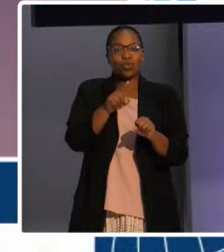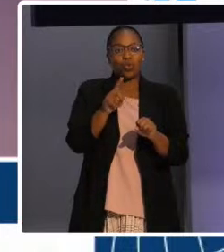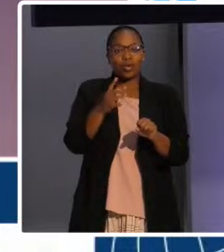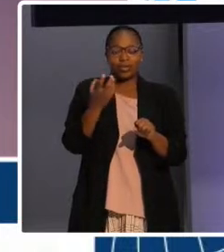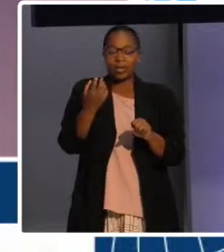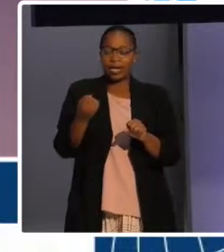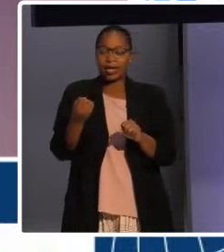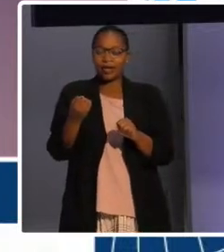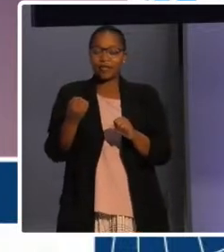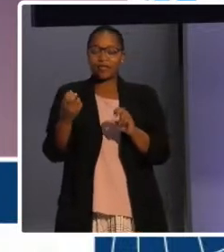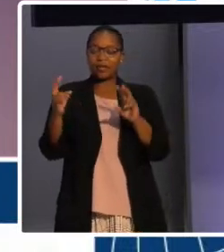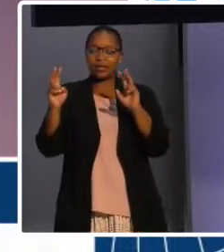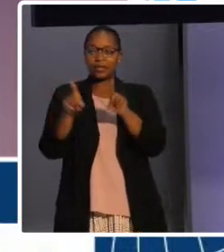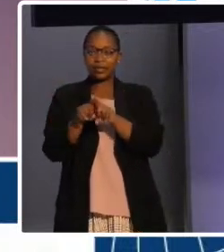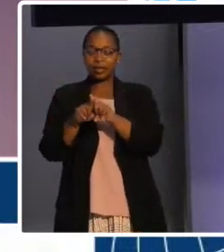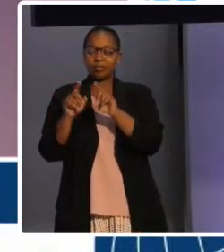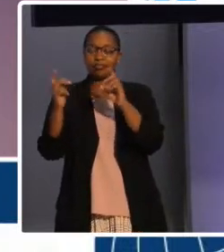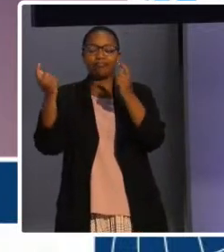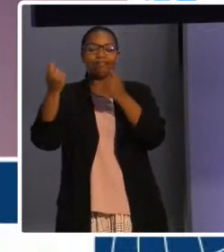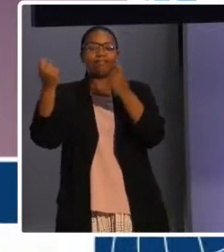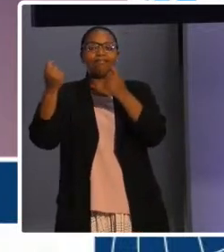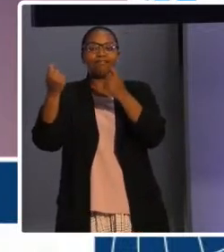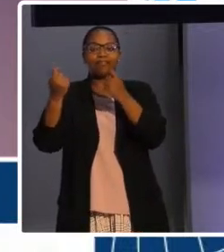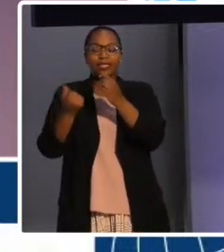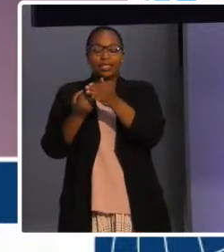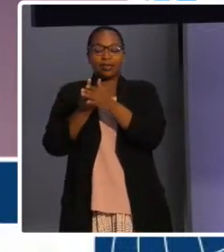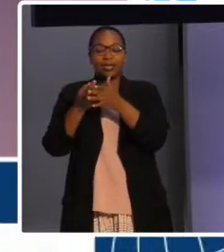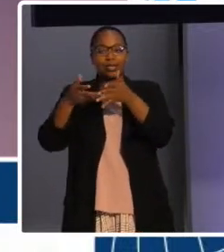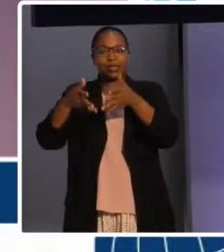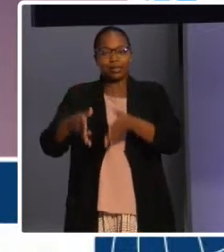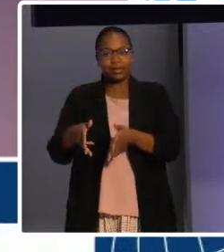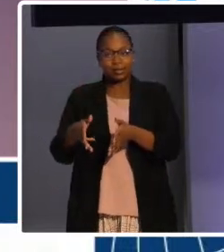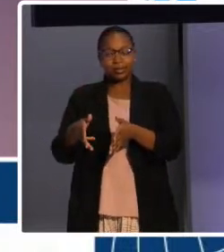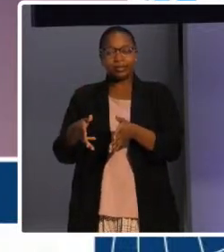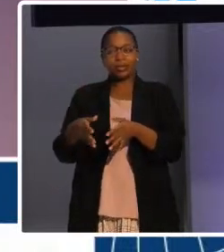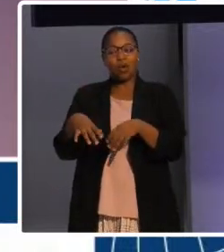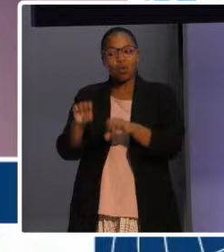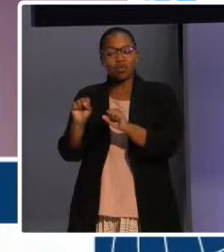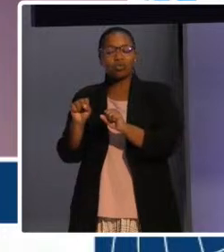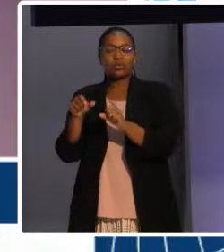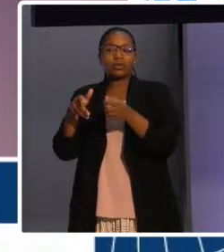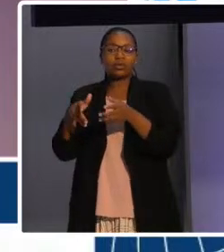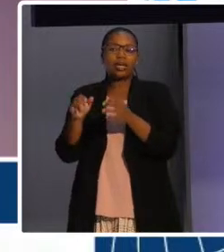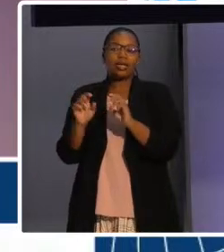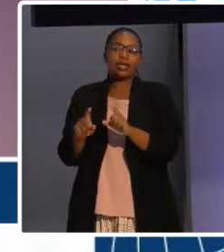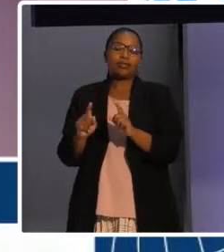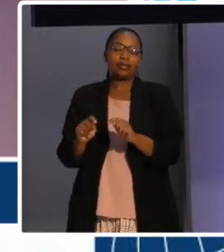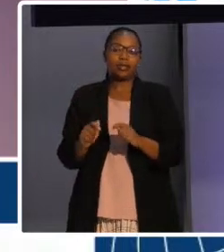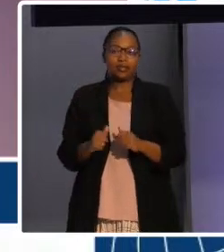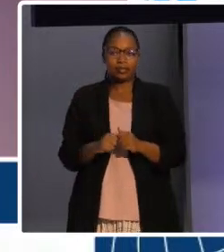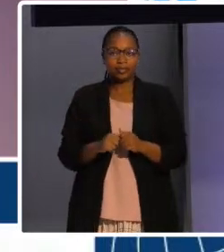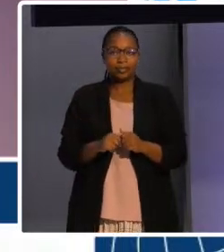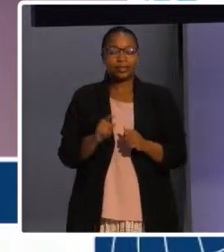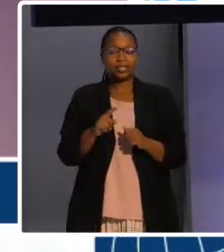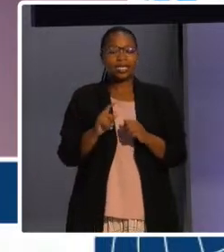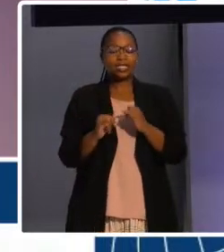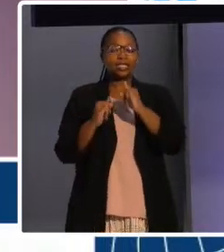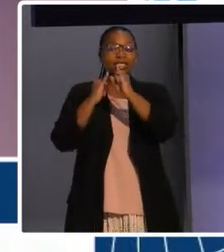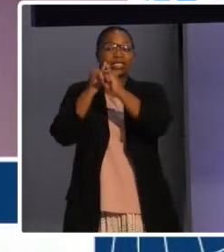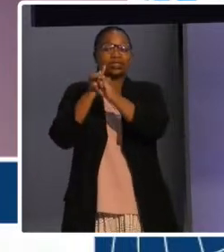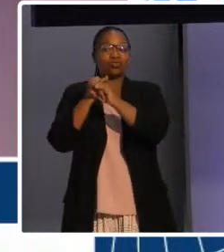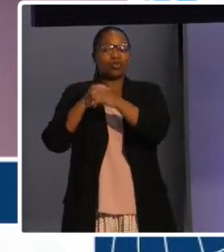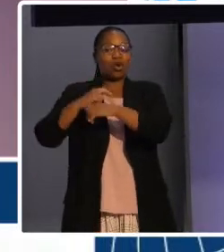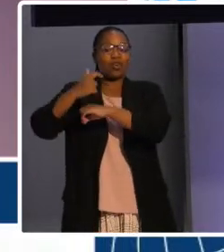here in Cape Town. Judging by the goal and objectives of the international conference, you have